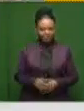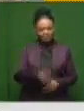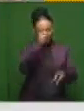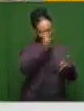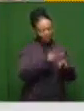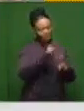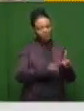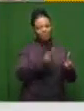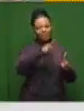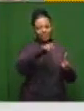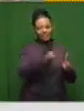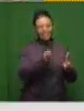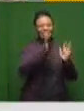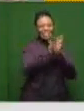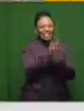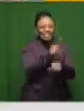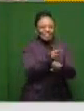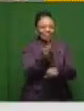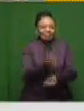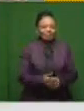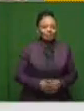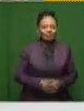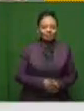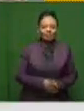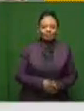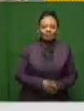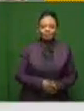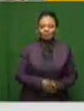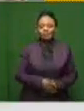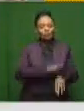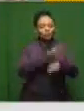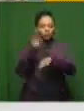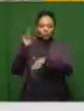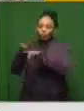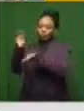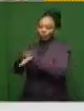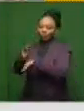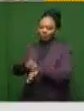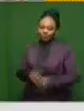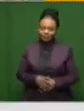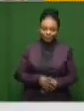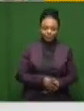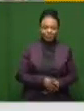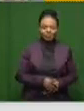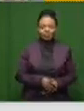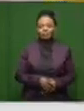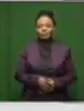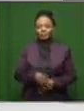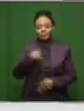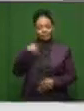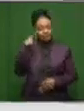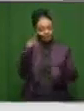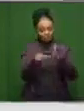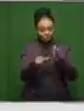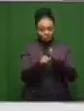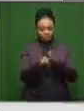and 10 seconds each please no problem um so um i think it's important to talk about